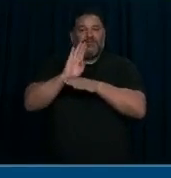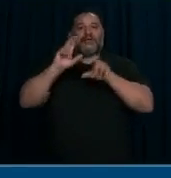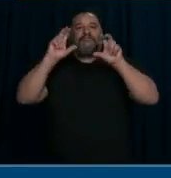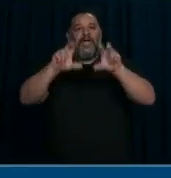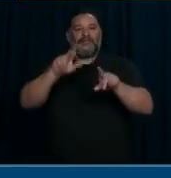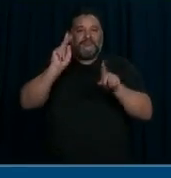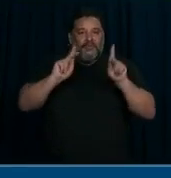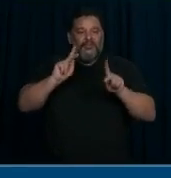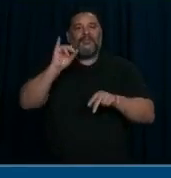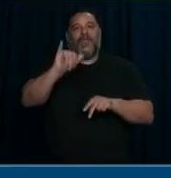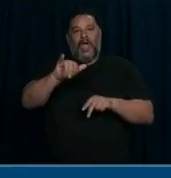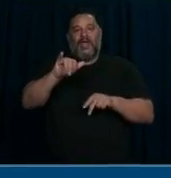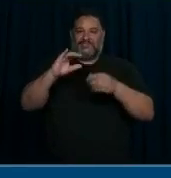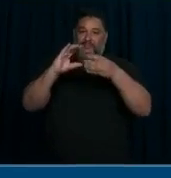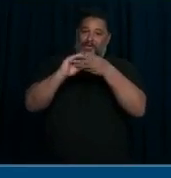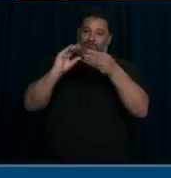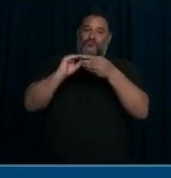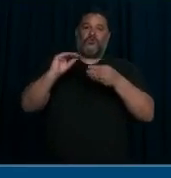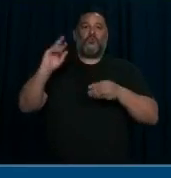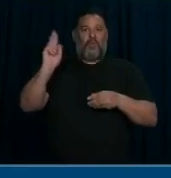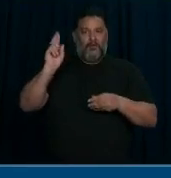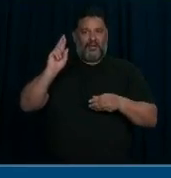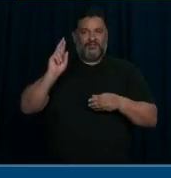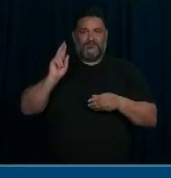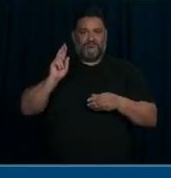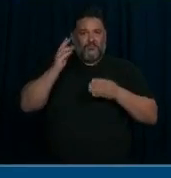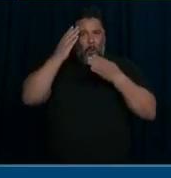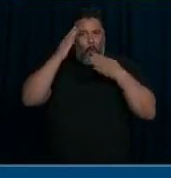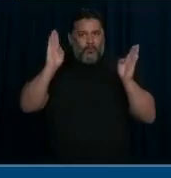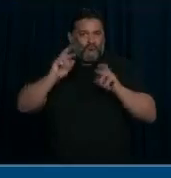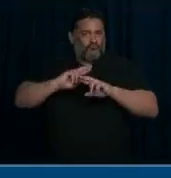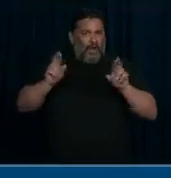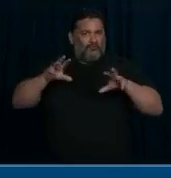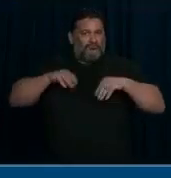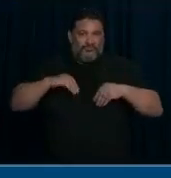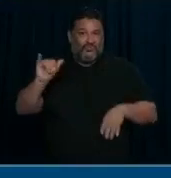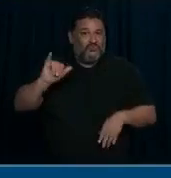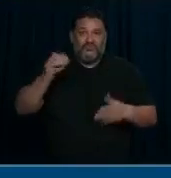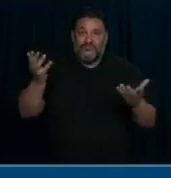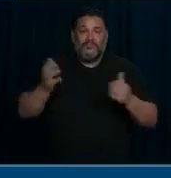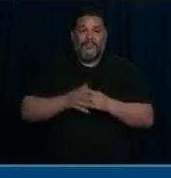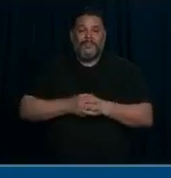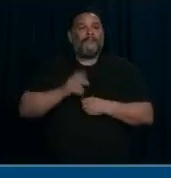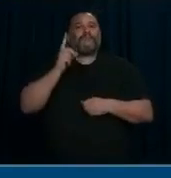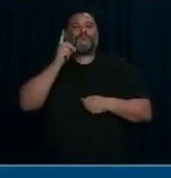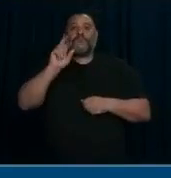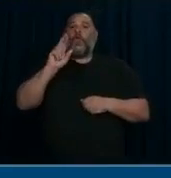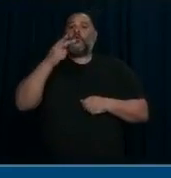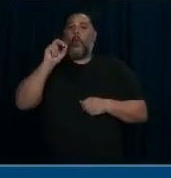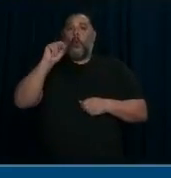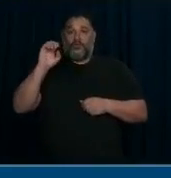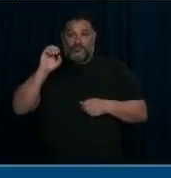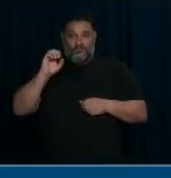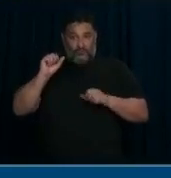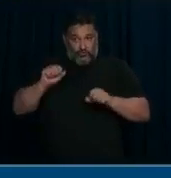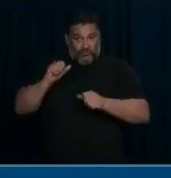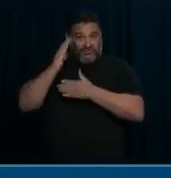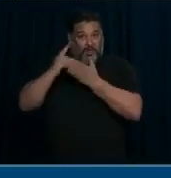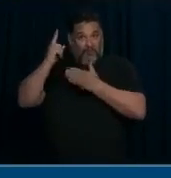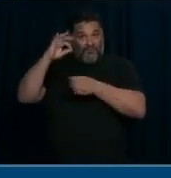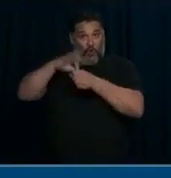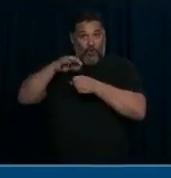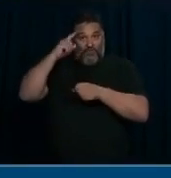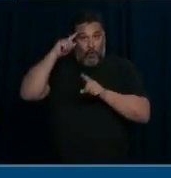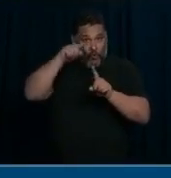That's a message that Republicans are open to and ready to hear as well. Dr. Horn, is it feasible someone could vote for Donald Trump and you on that same